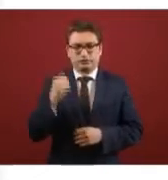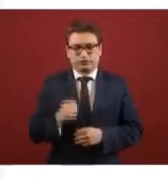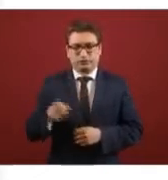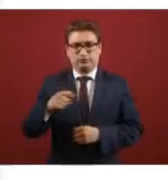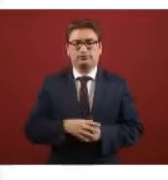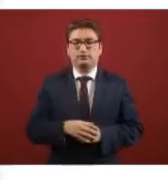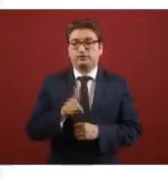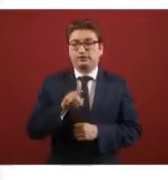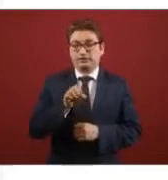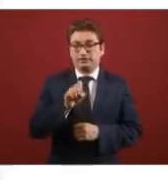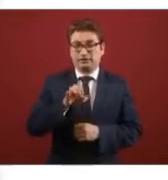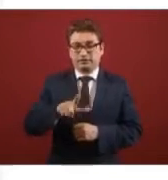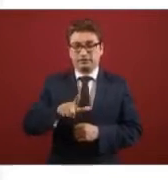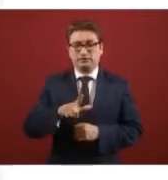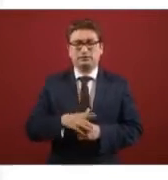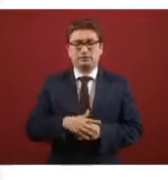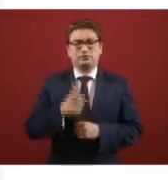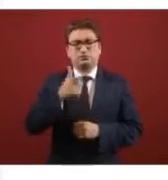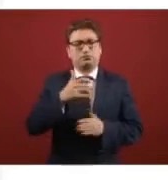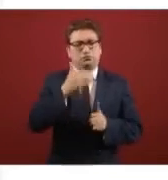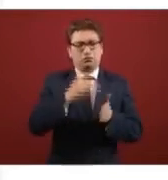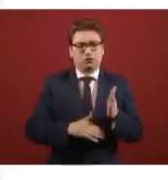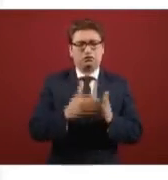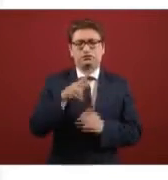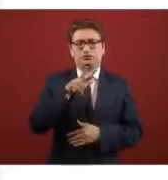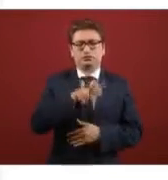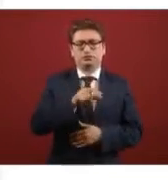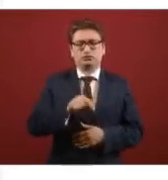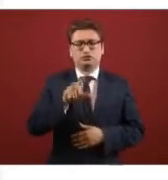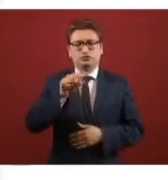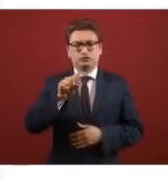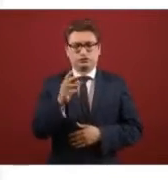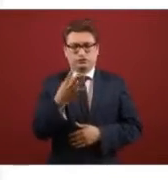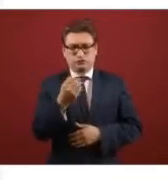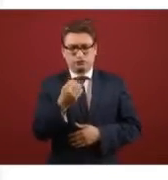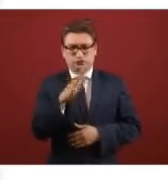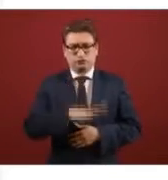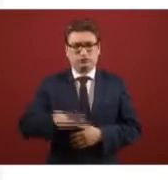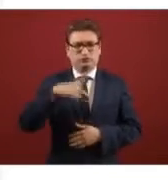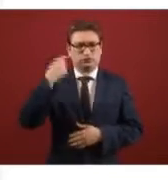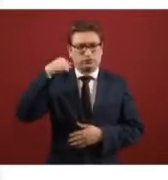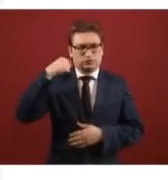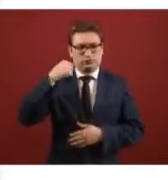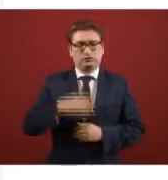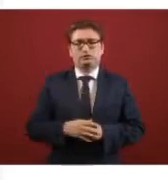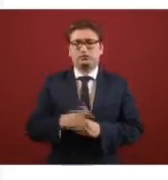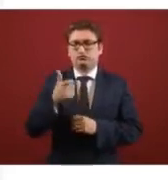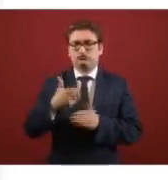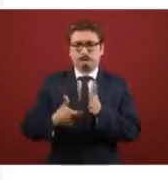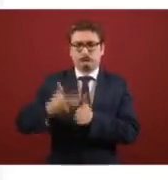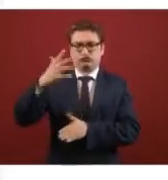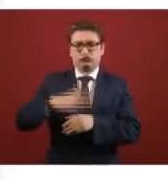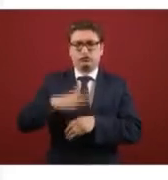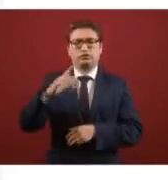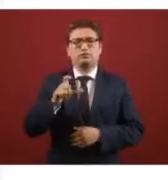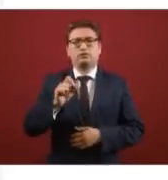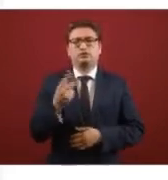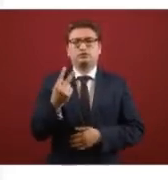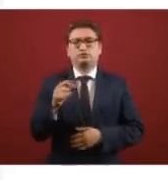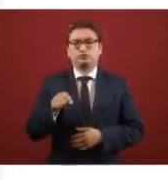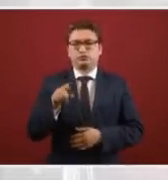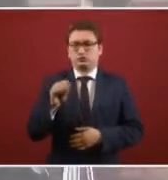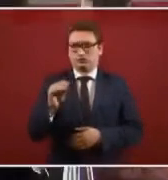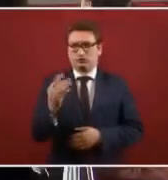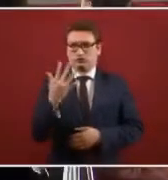El más económico en 18.89 en Acapulco, Tabasco, y el más So you caro can see 21.95 en